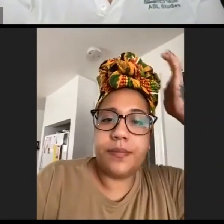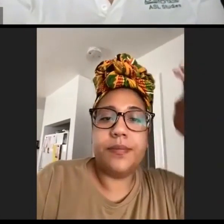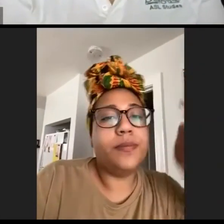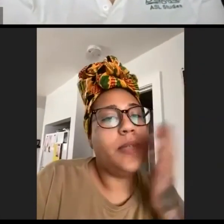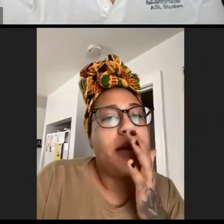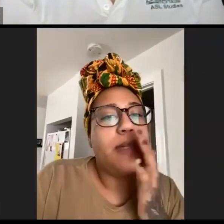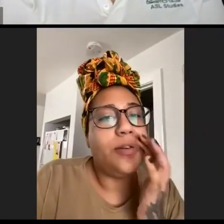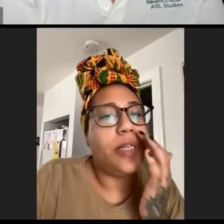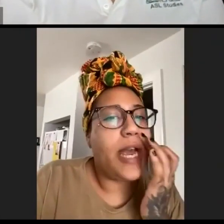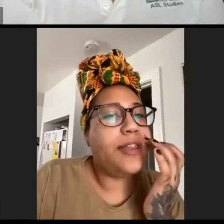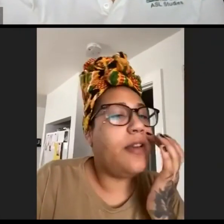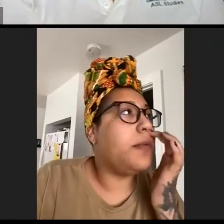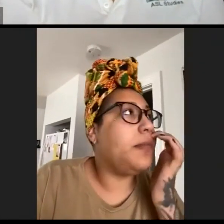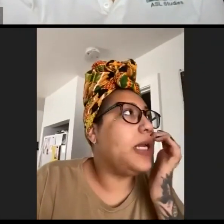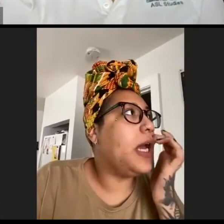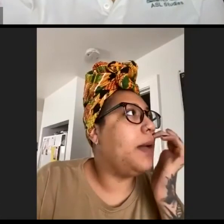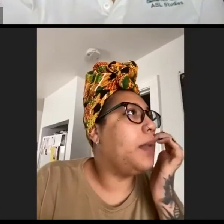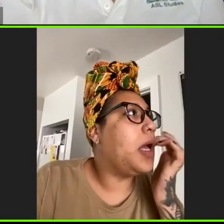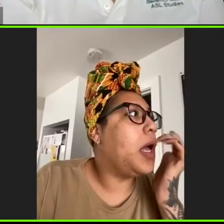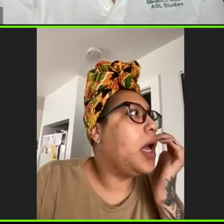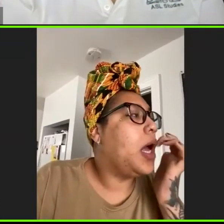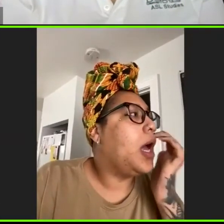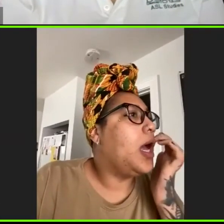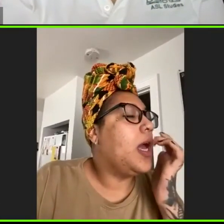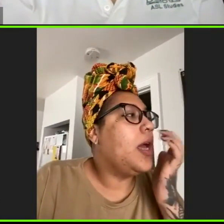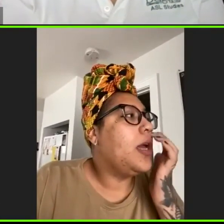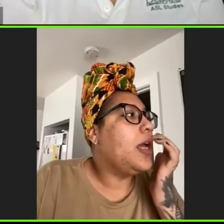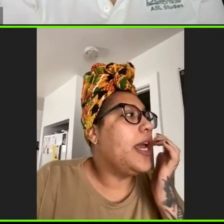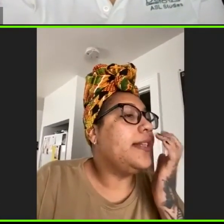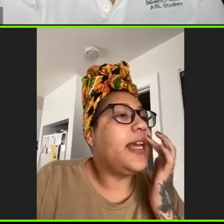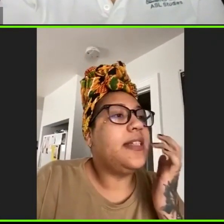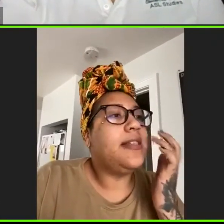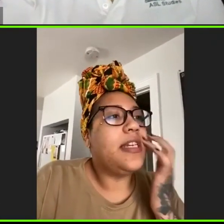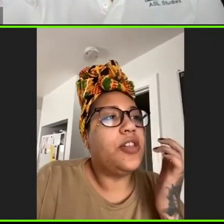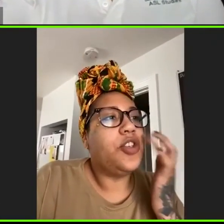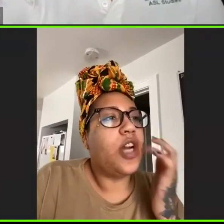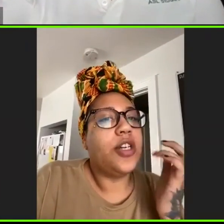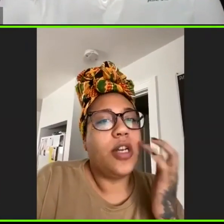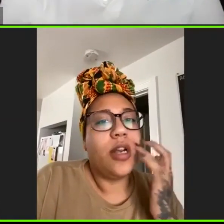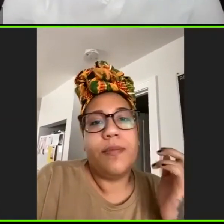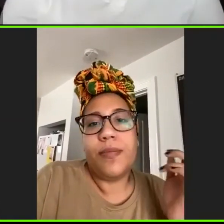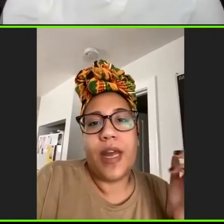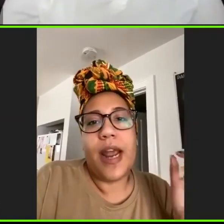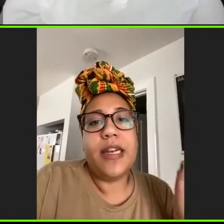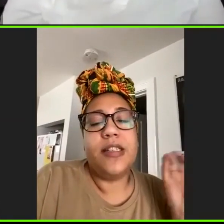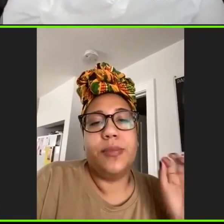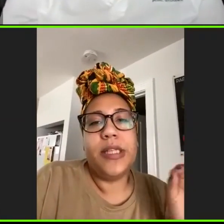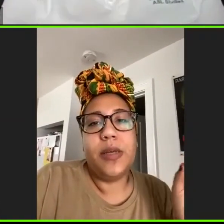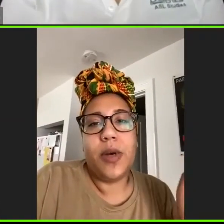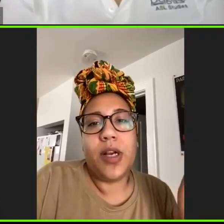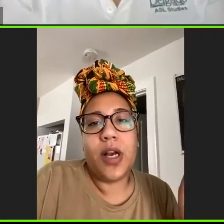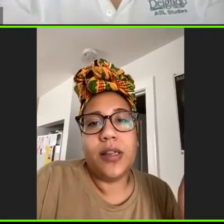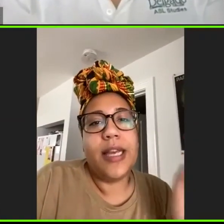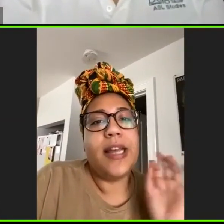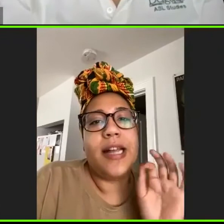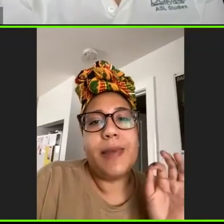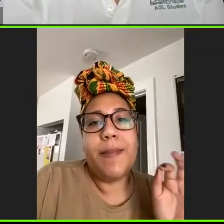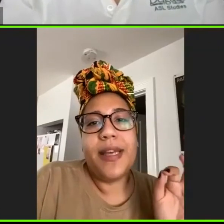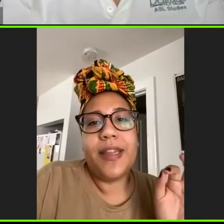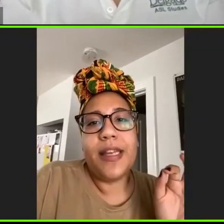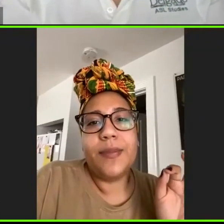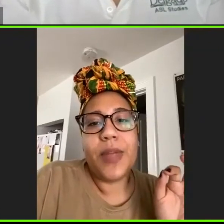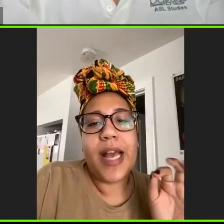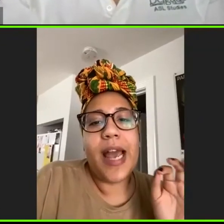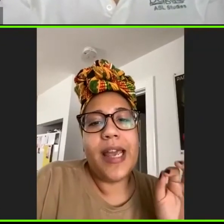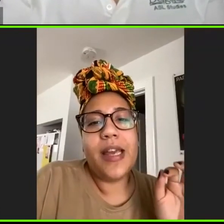good. Yeah, totally. I think for me, it's like sentence structure that I need to really work on. Like that's my